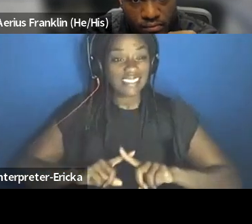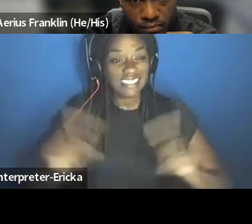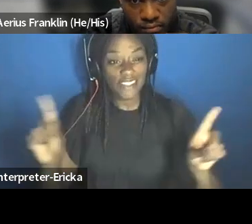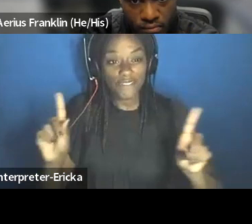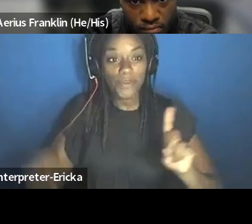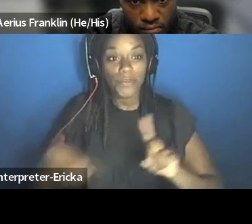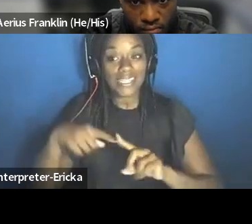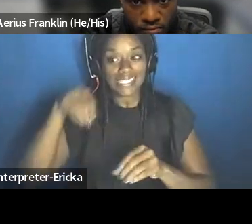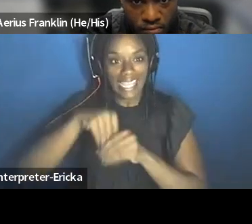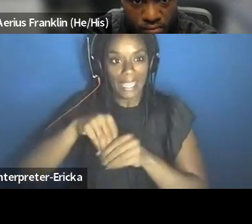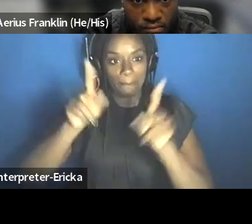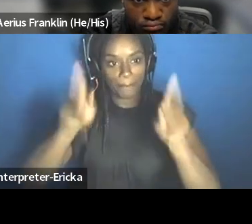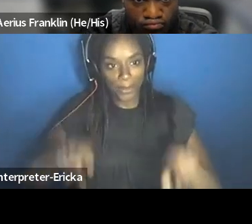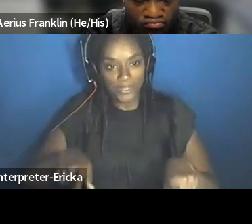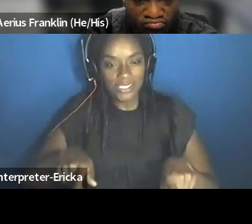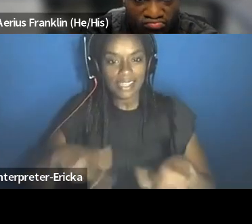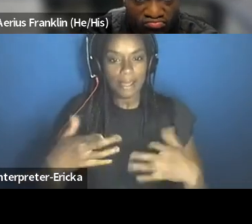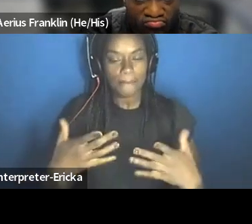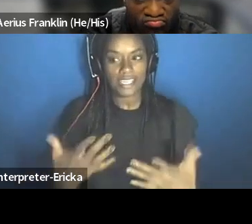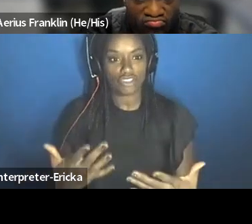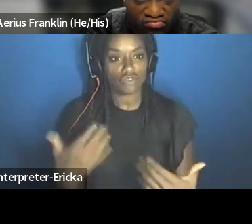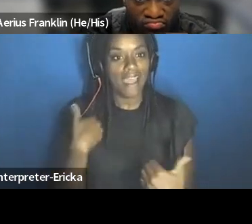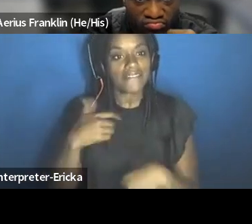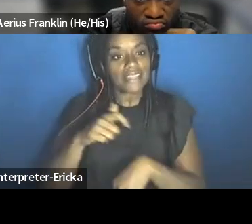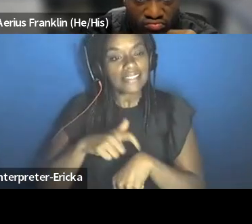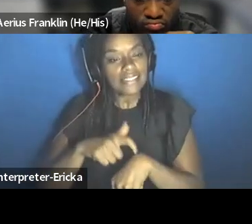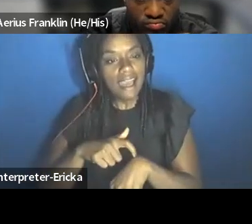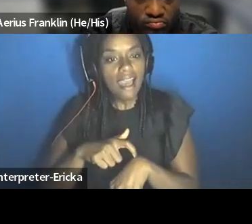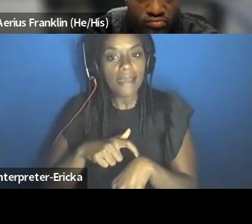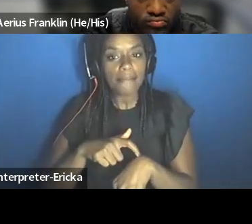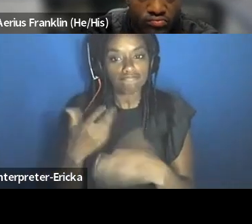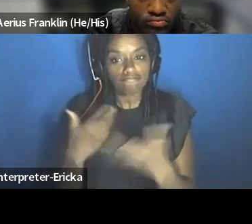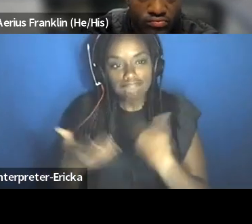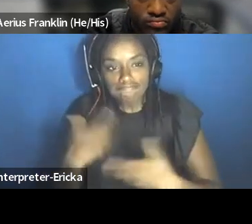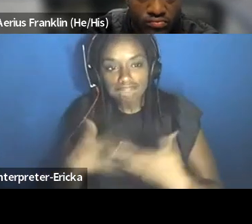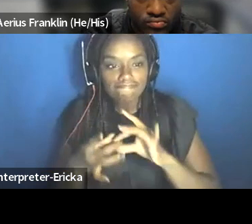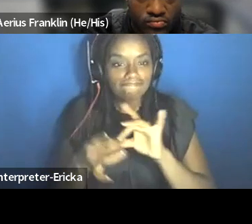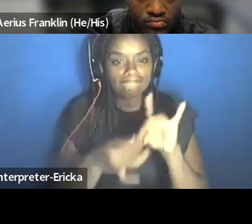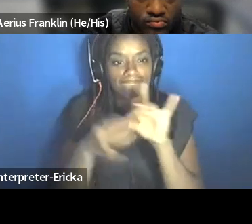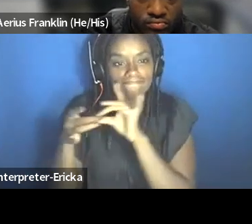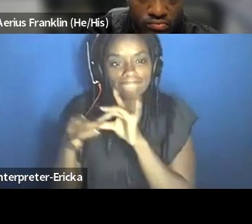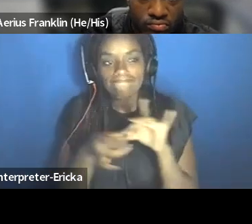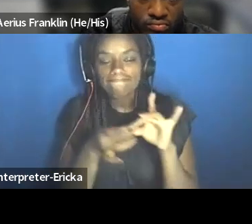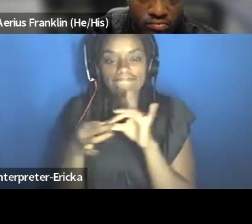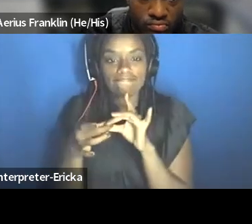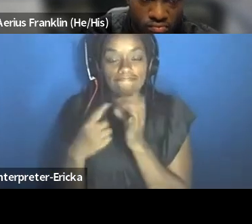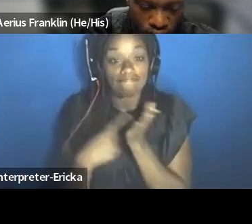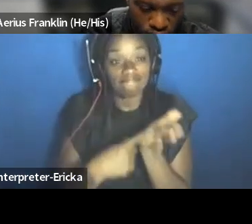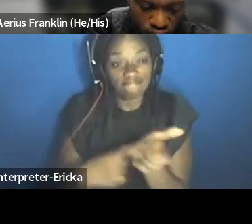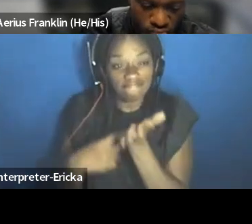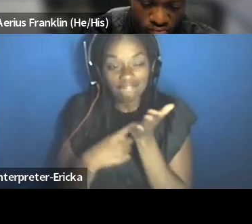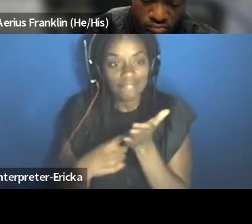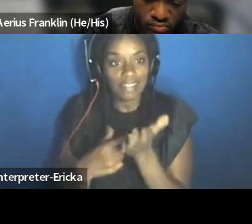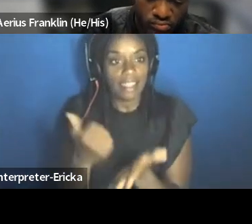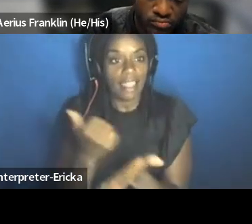it in person, because you get that time with each other to connect and do this kind of dialoguing that helps you